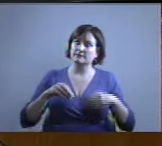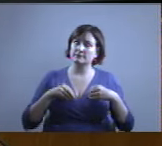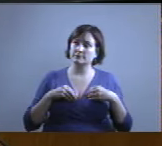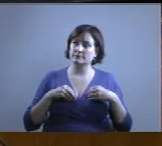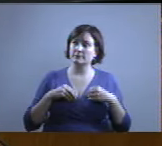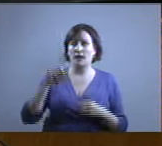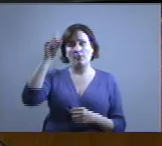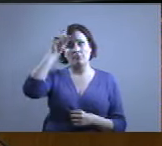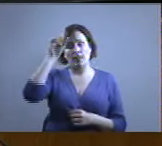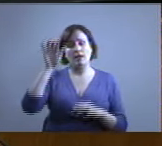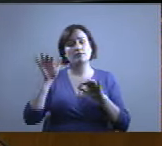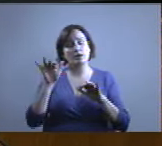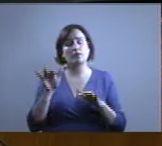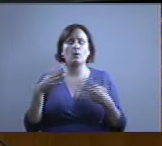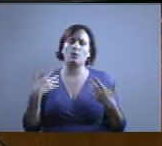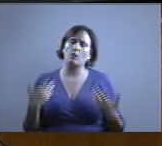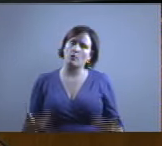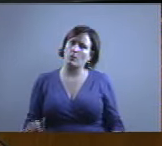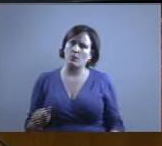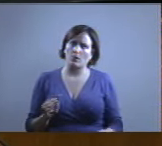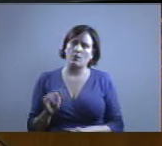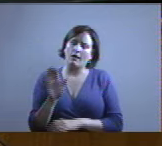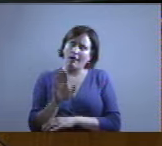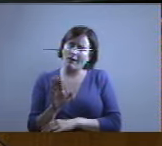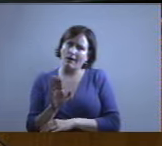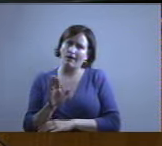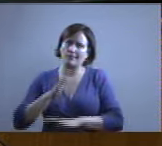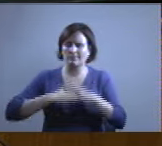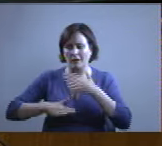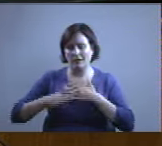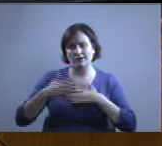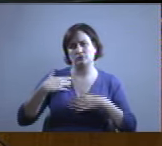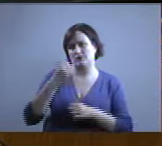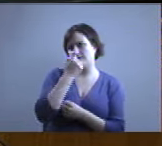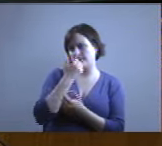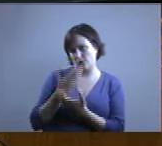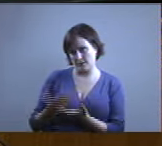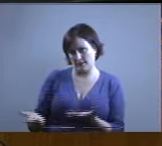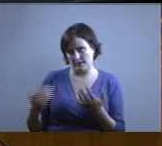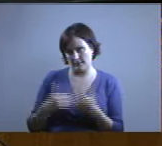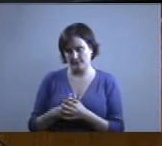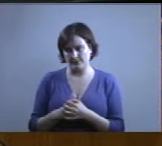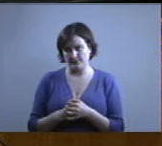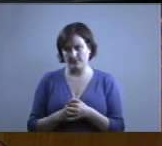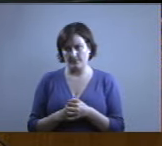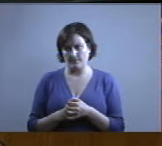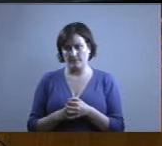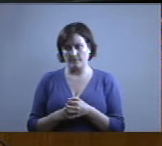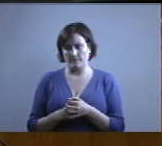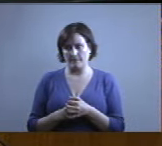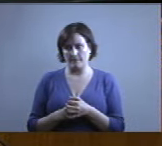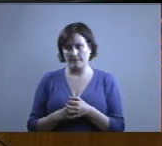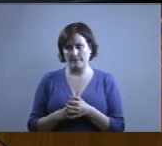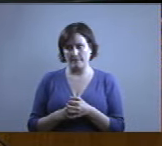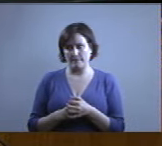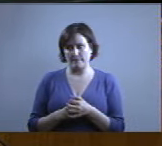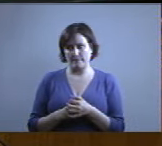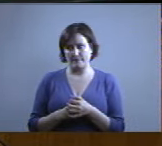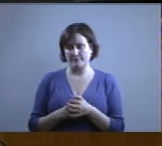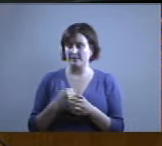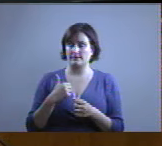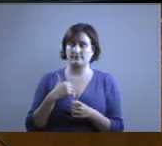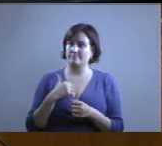very kind, patient, and a forgiving lot. Please do not get me wrong. I'm not for one